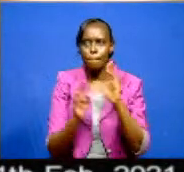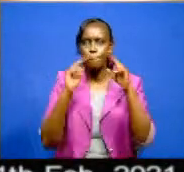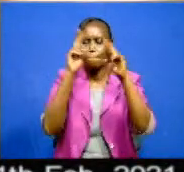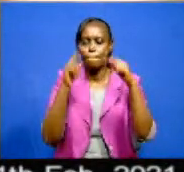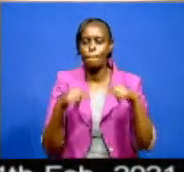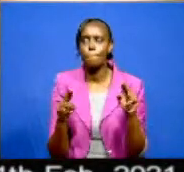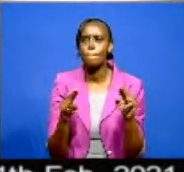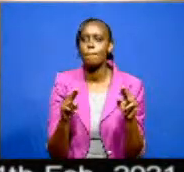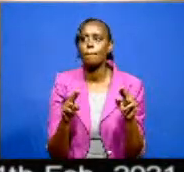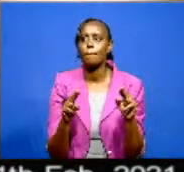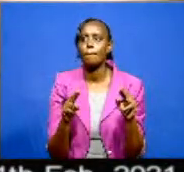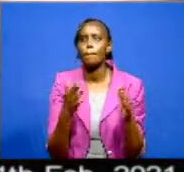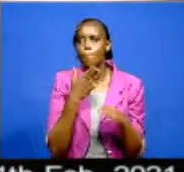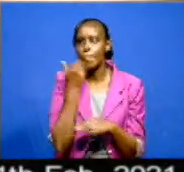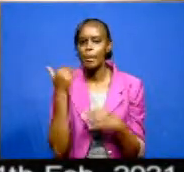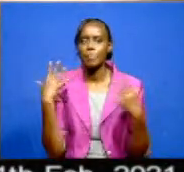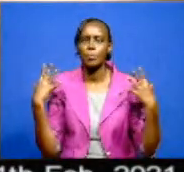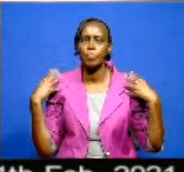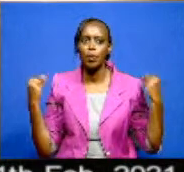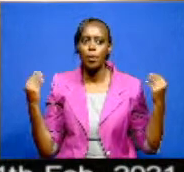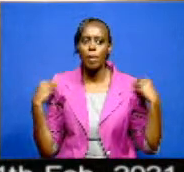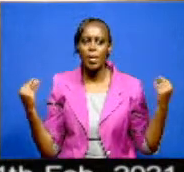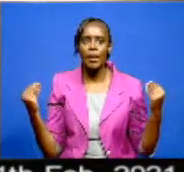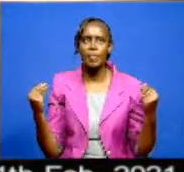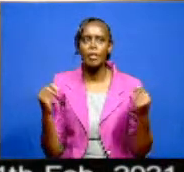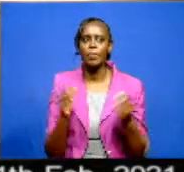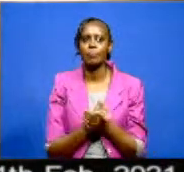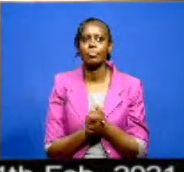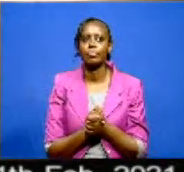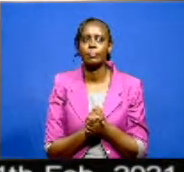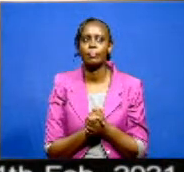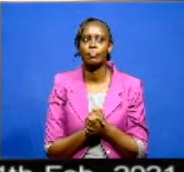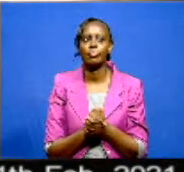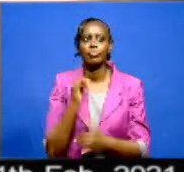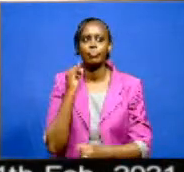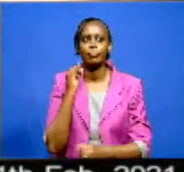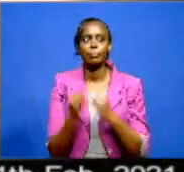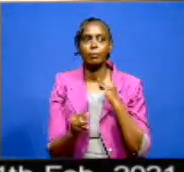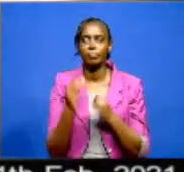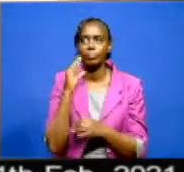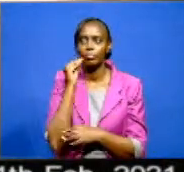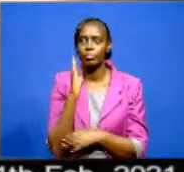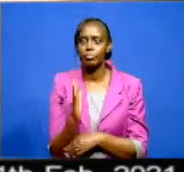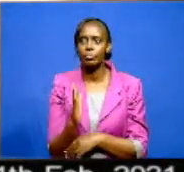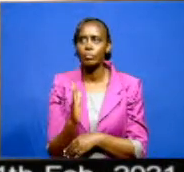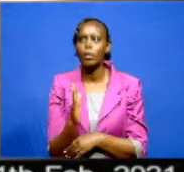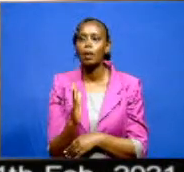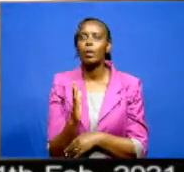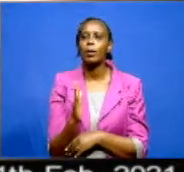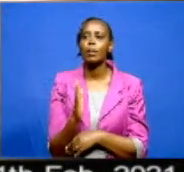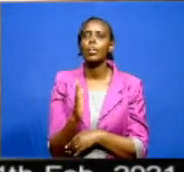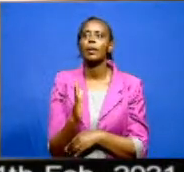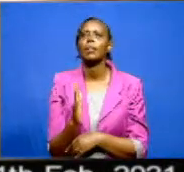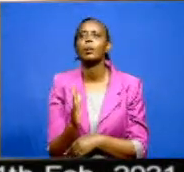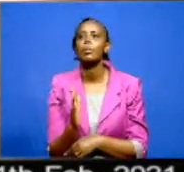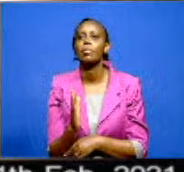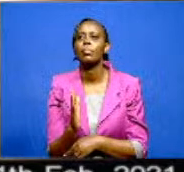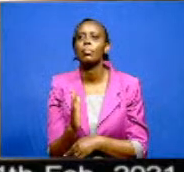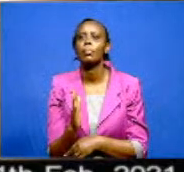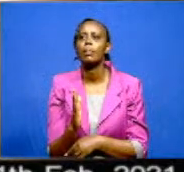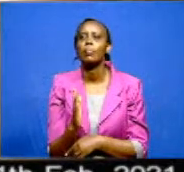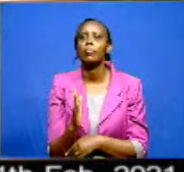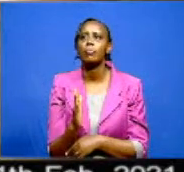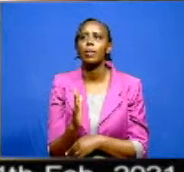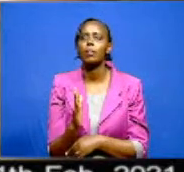international best practices. And finally, Madam Speaker, the policy provides for the